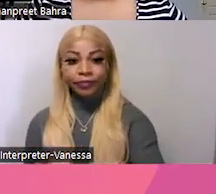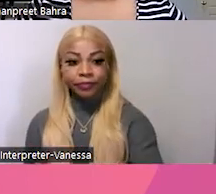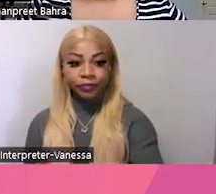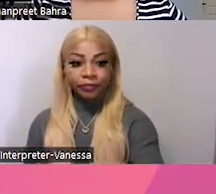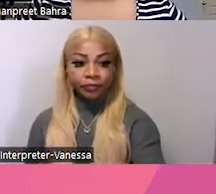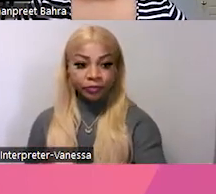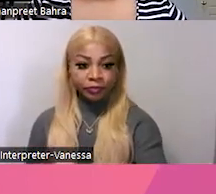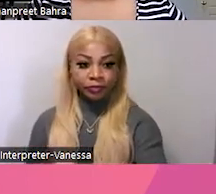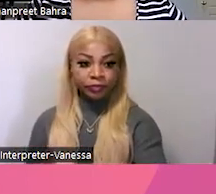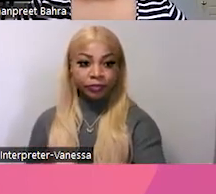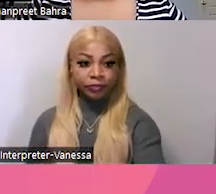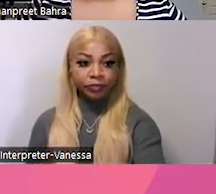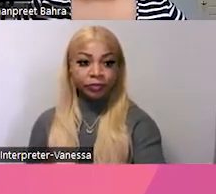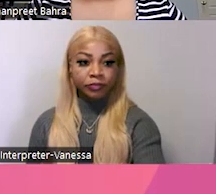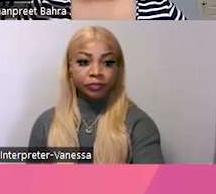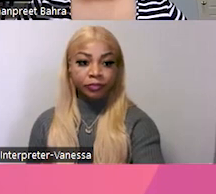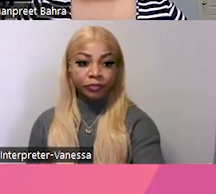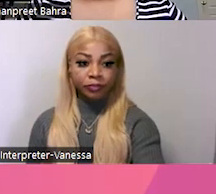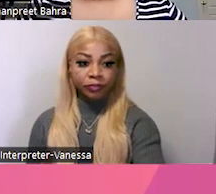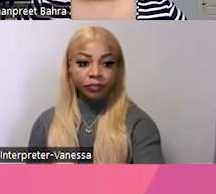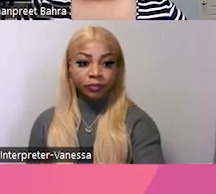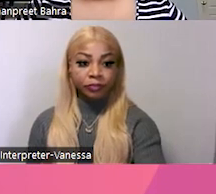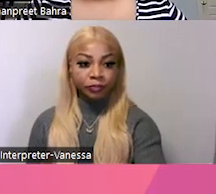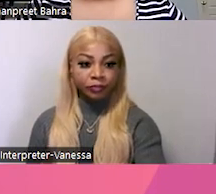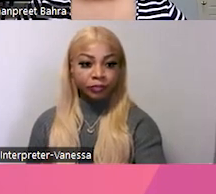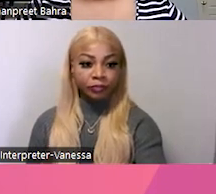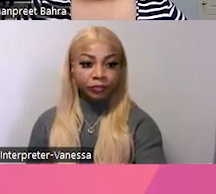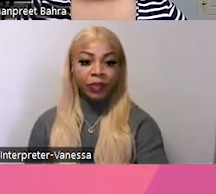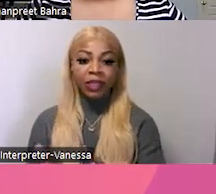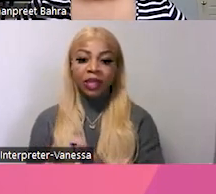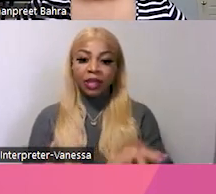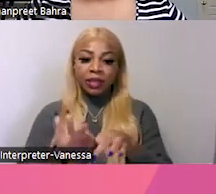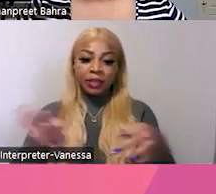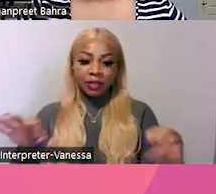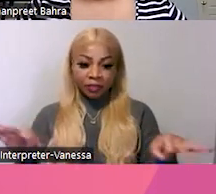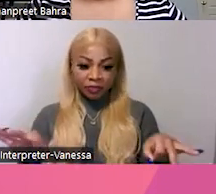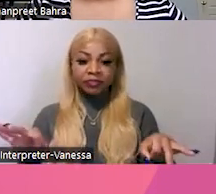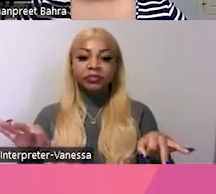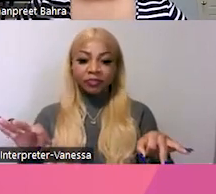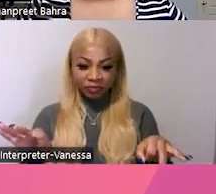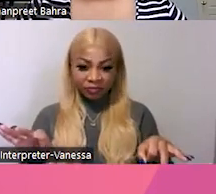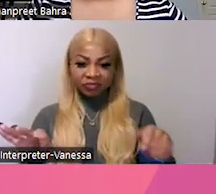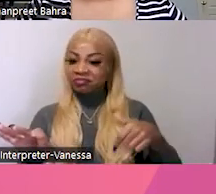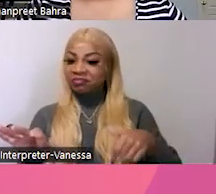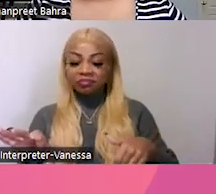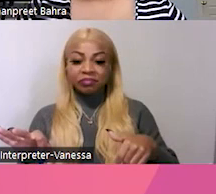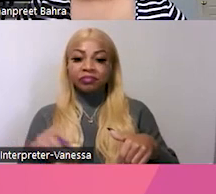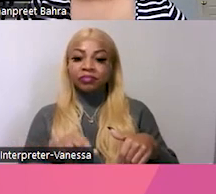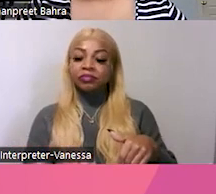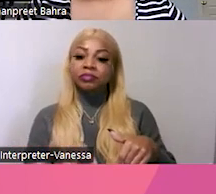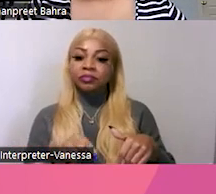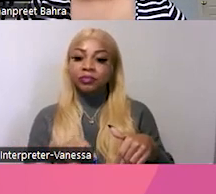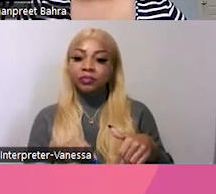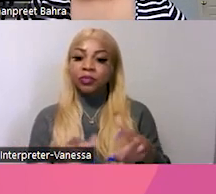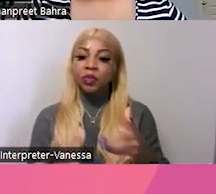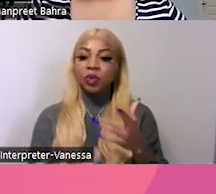Finally, in terms of language, we actively reject attempts by healthcare providers and personnel to take up what's referred